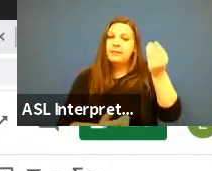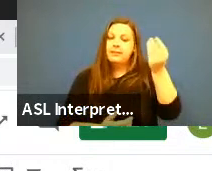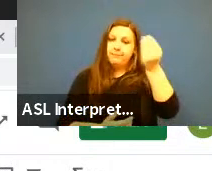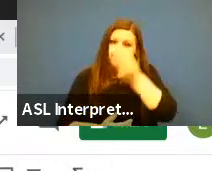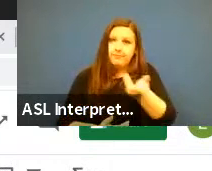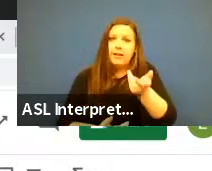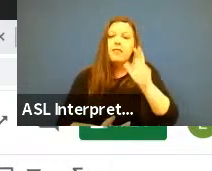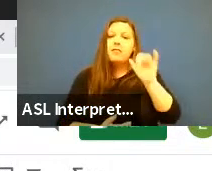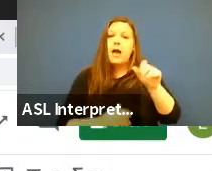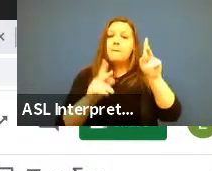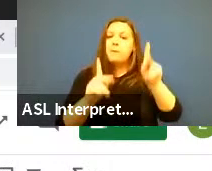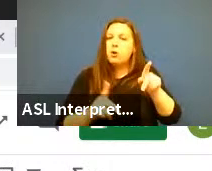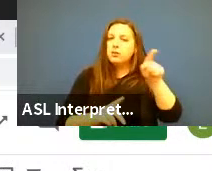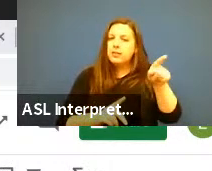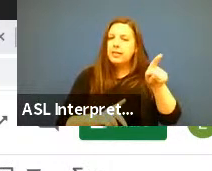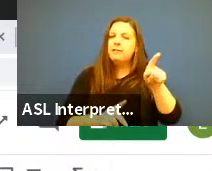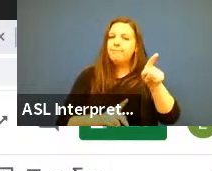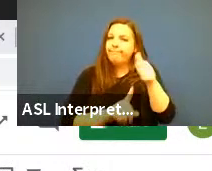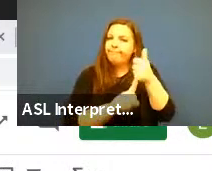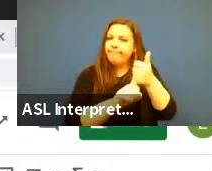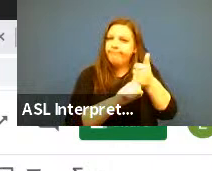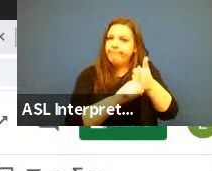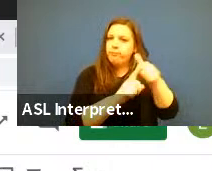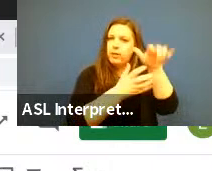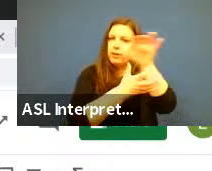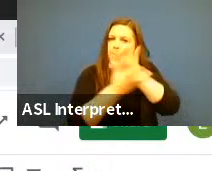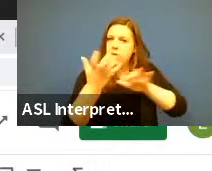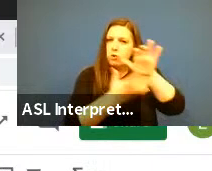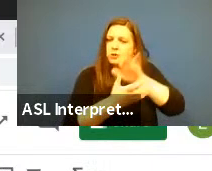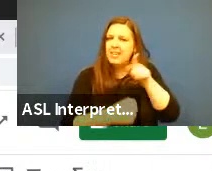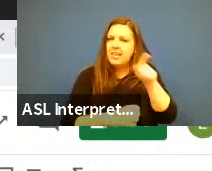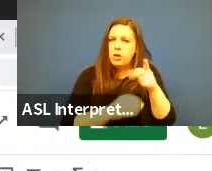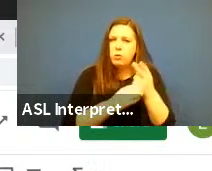got really confused. He was using